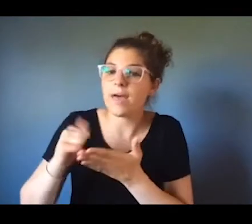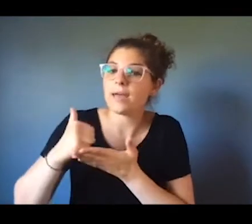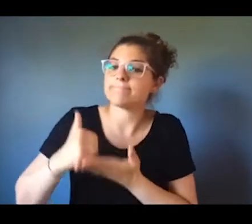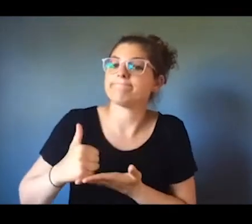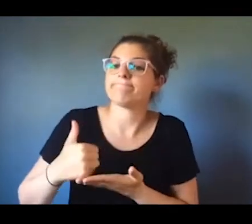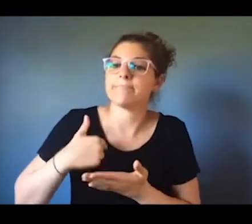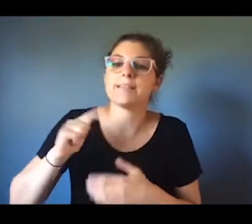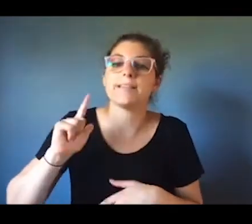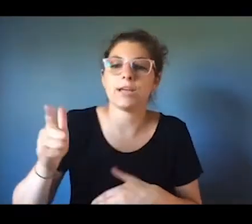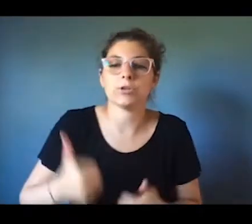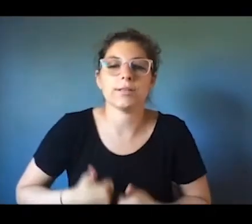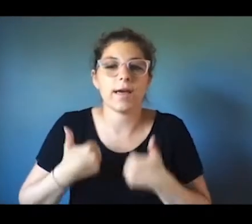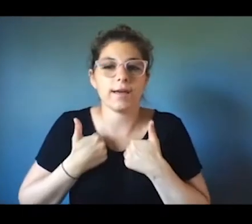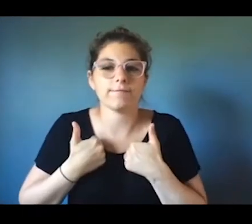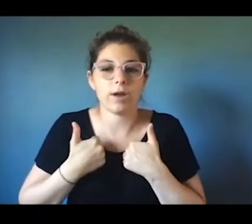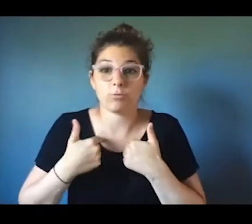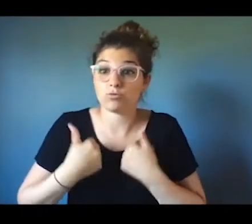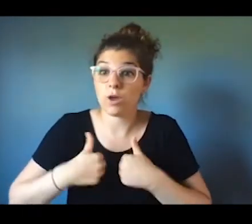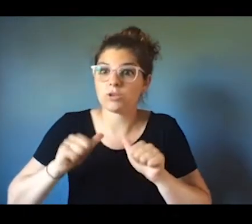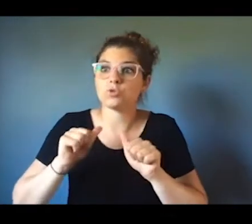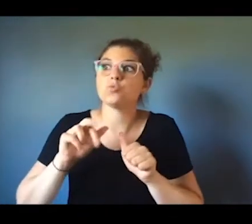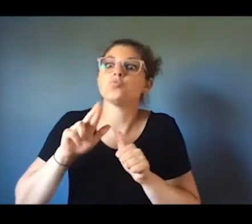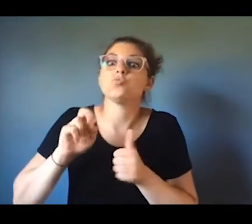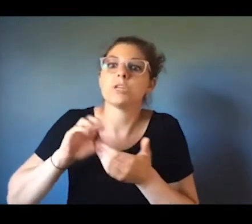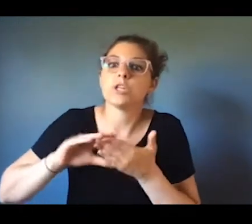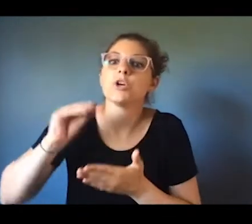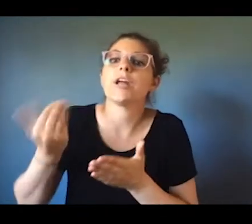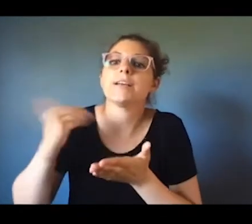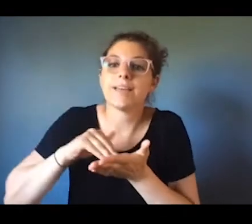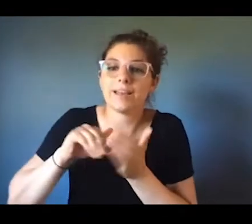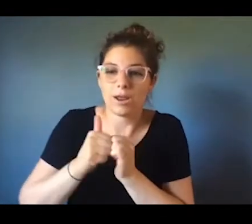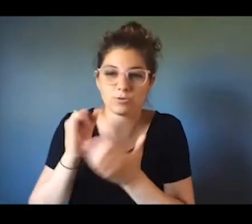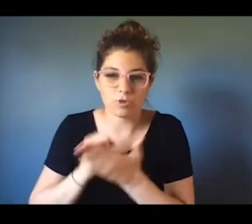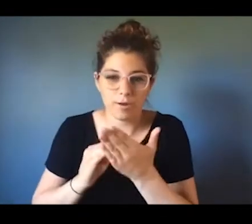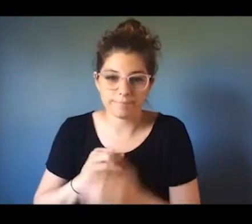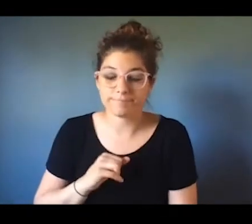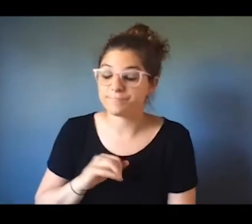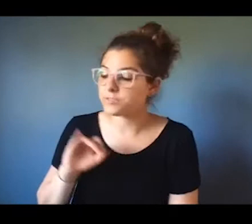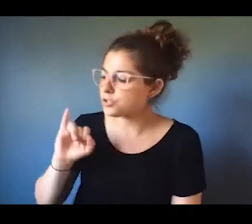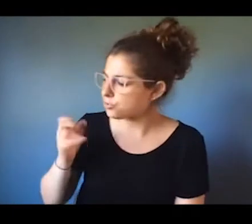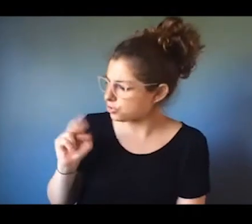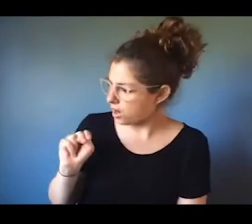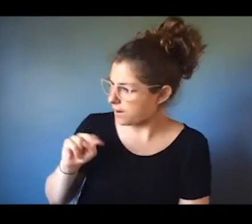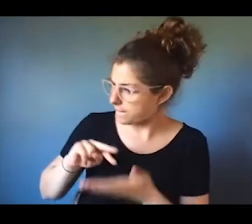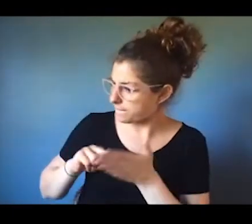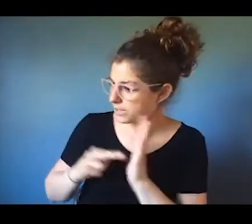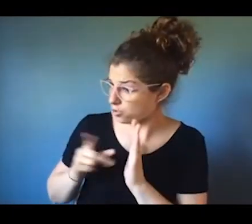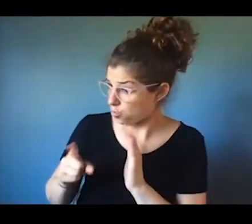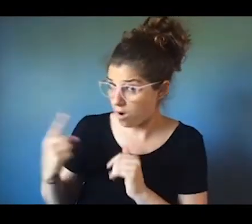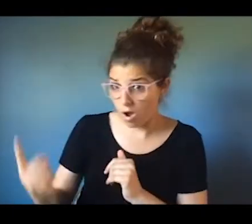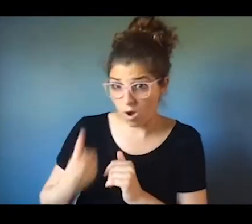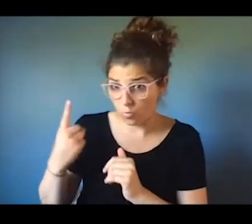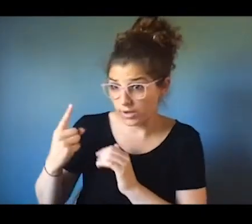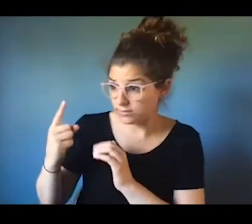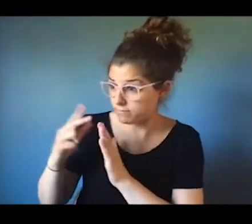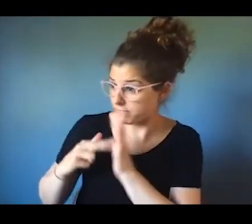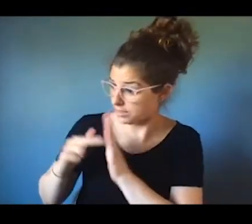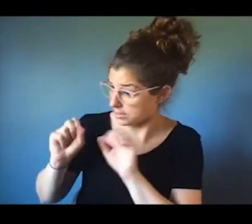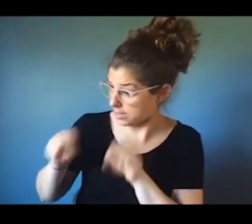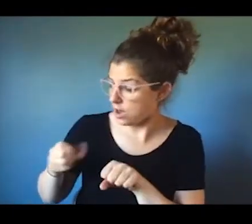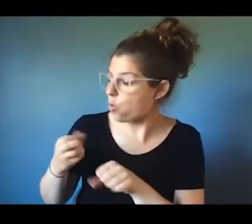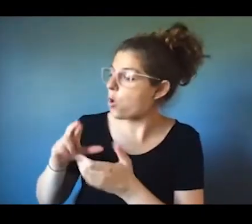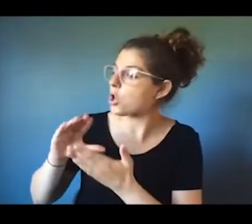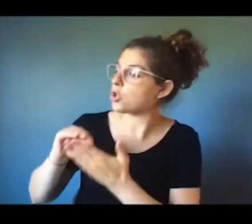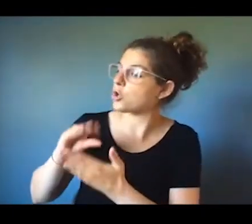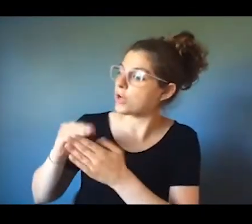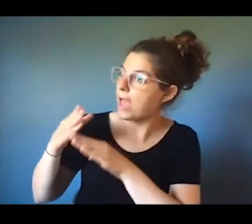that much, that helped me later on in life whenever I was trying to relearn how to draw. So, John, does that mean you have always been